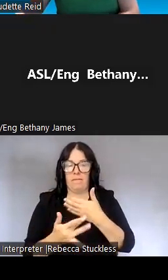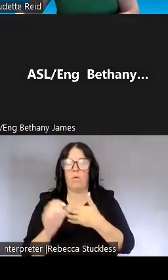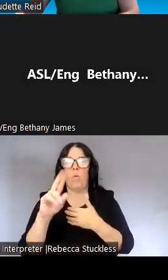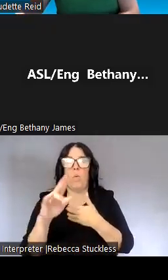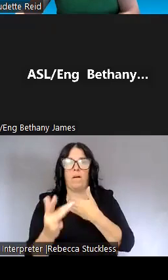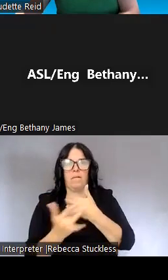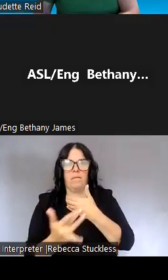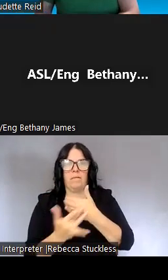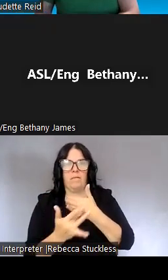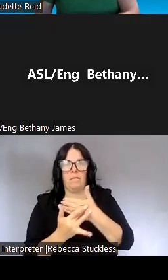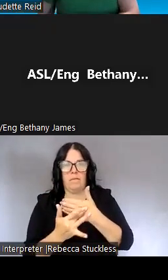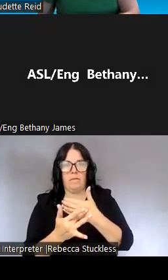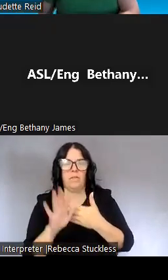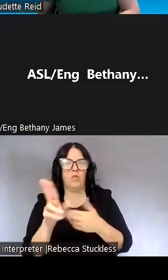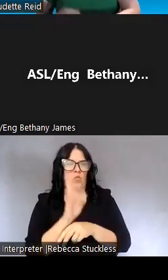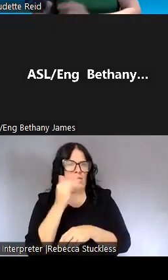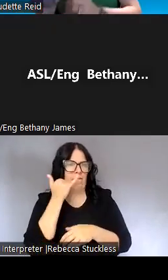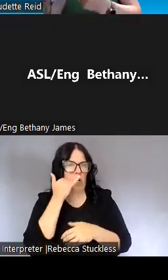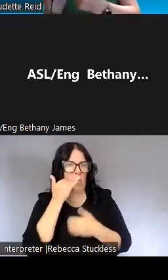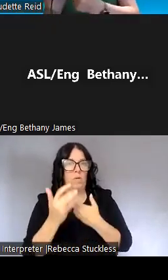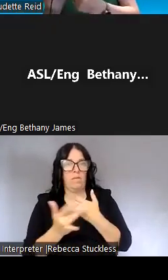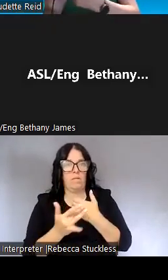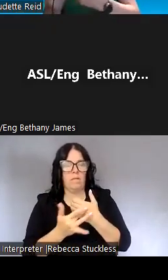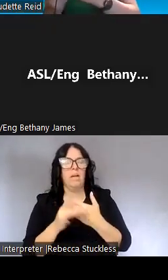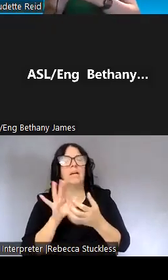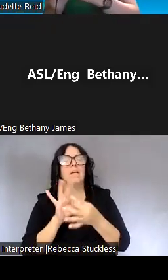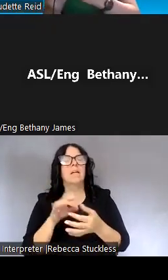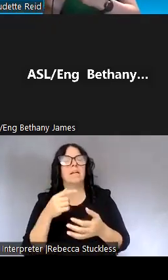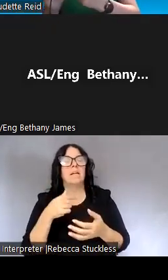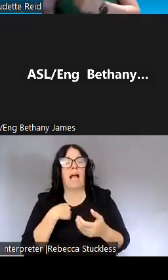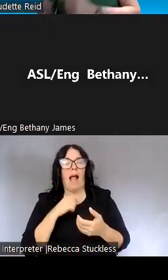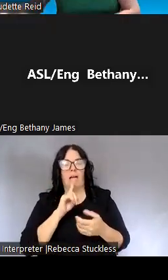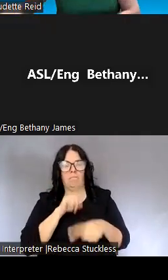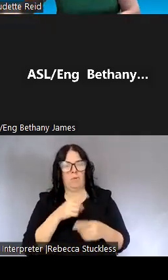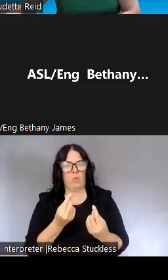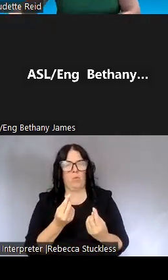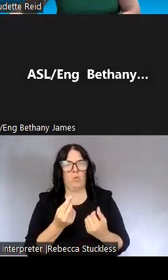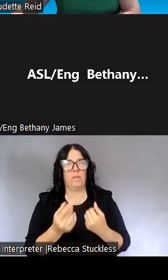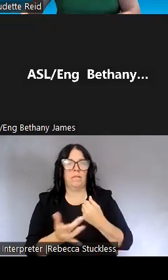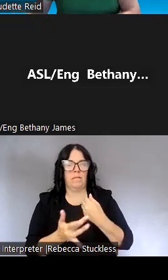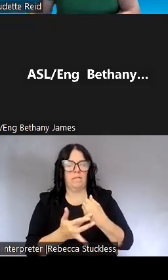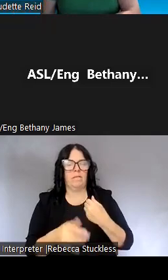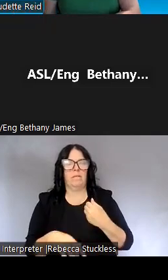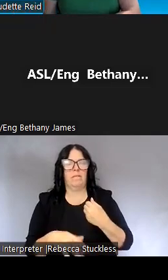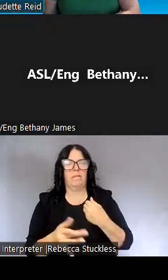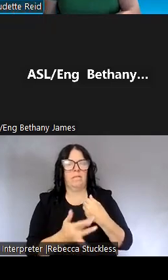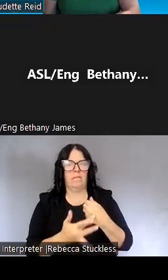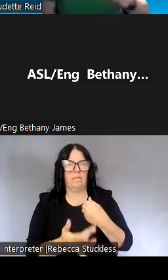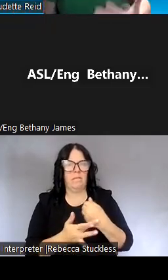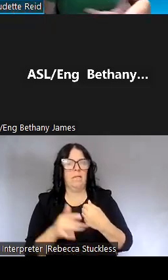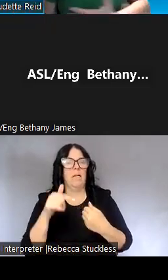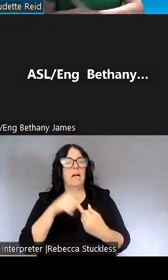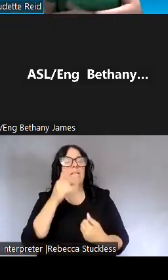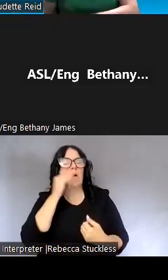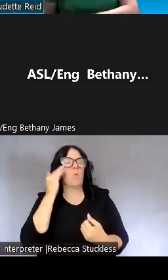to perform different custom tasks. You just tap on the back of the phone. And